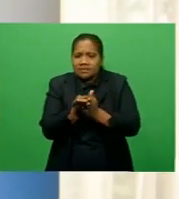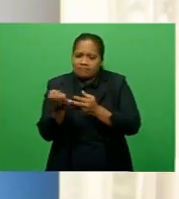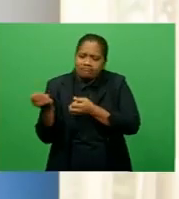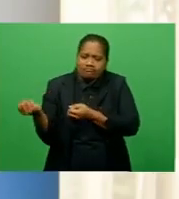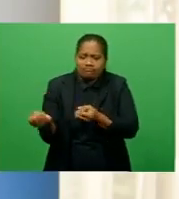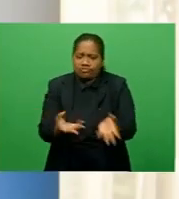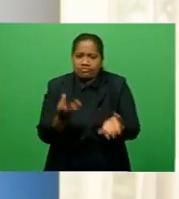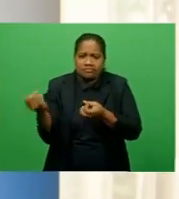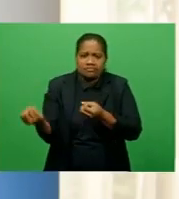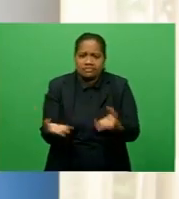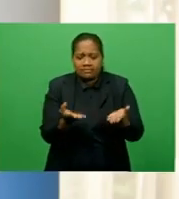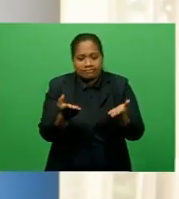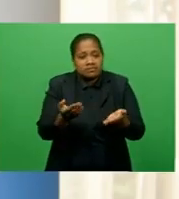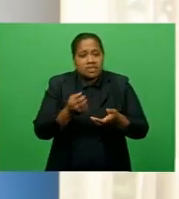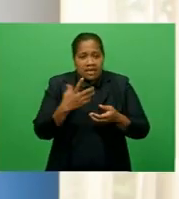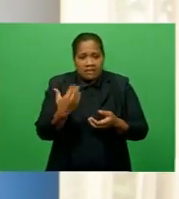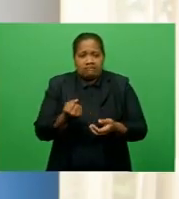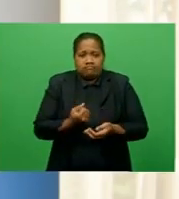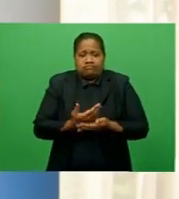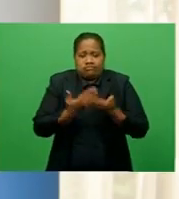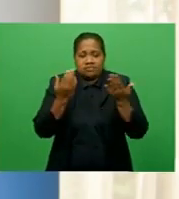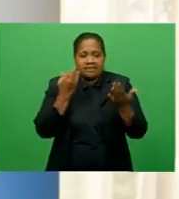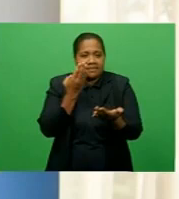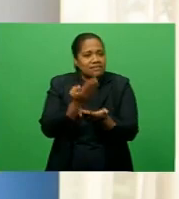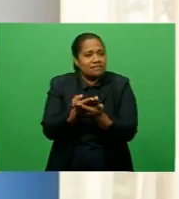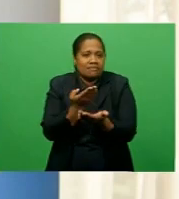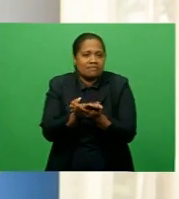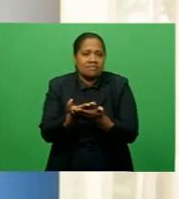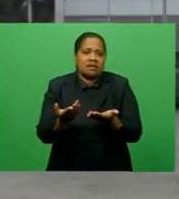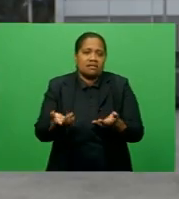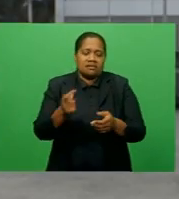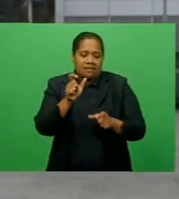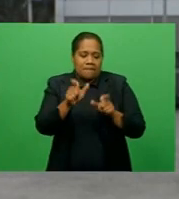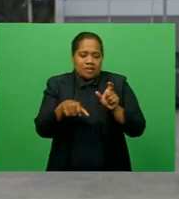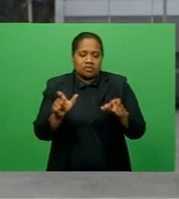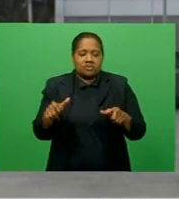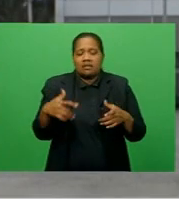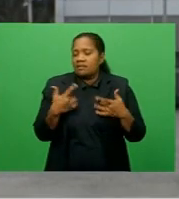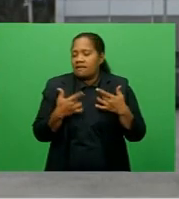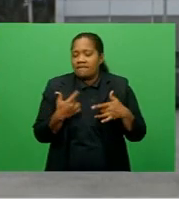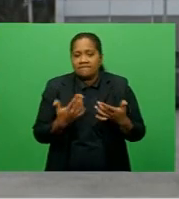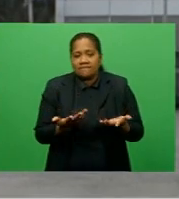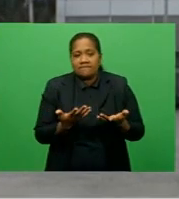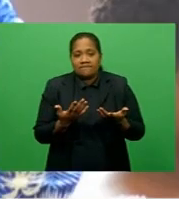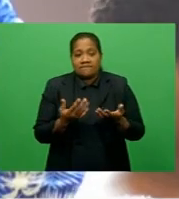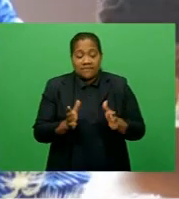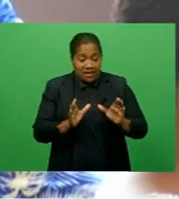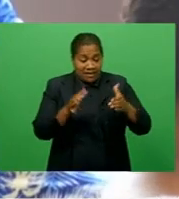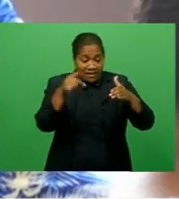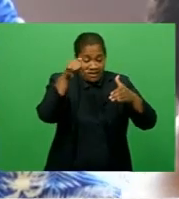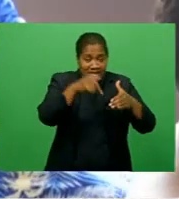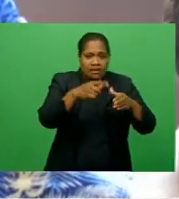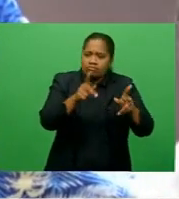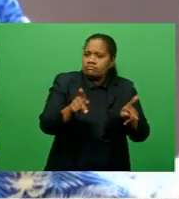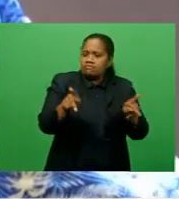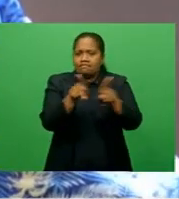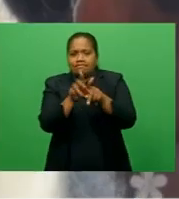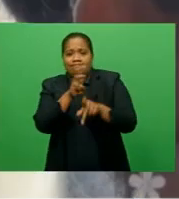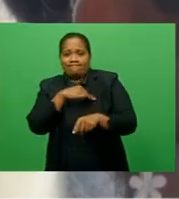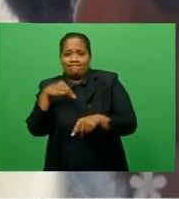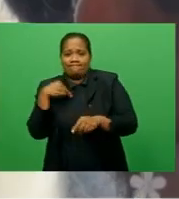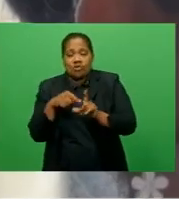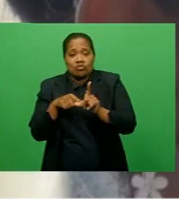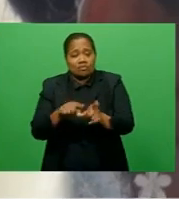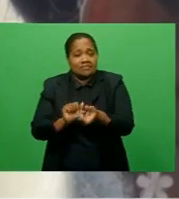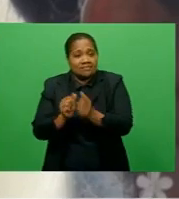is a greater demand for skill and persons like you. The Academy has partnered with the Ministry of Youth and